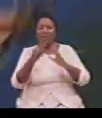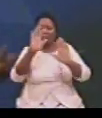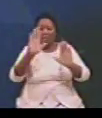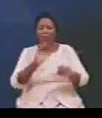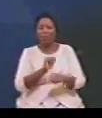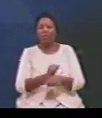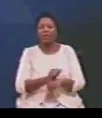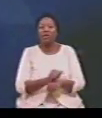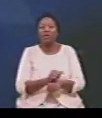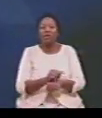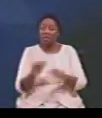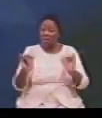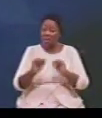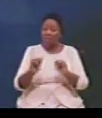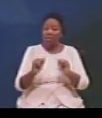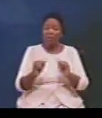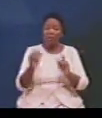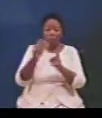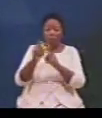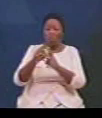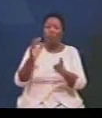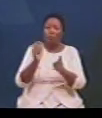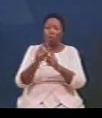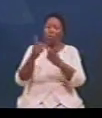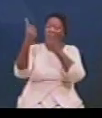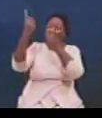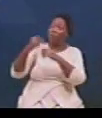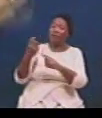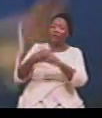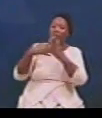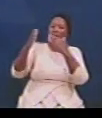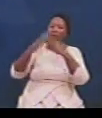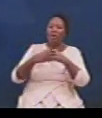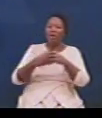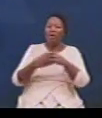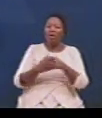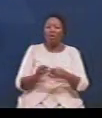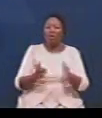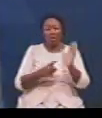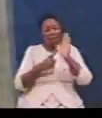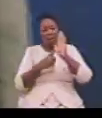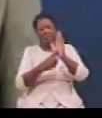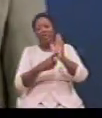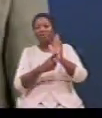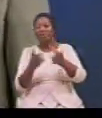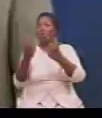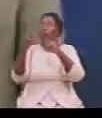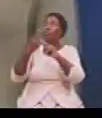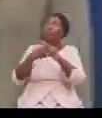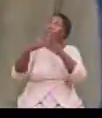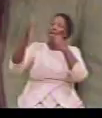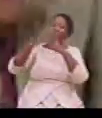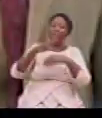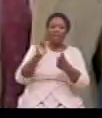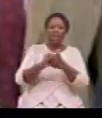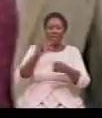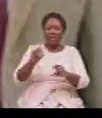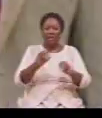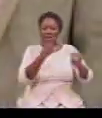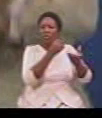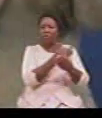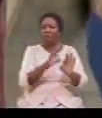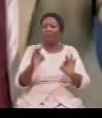It's the same word, the word coming from heaven, the revelation coming from heaven that sets you